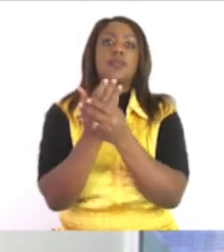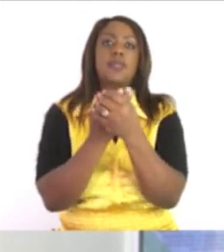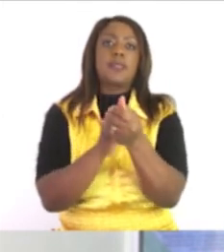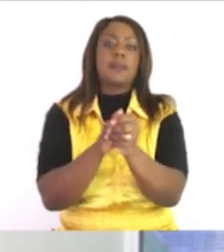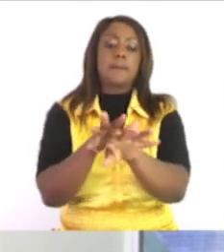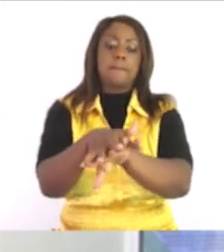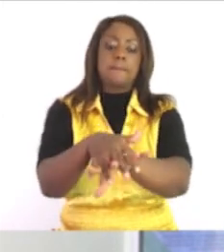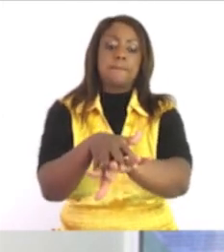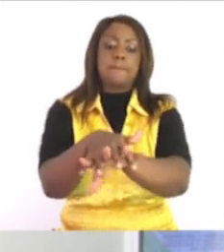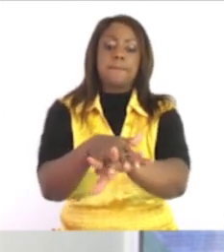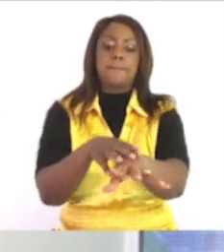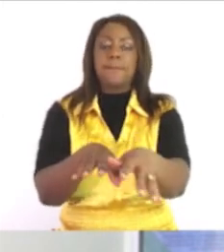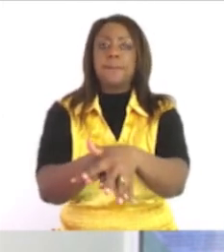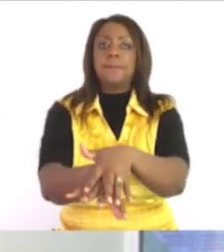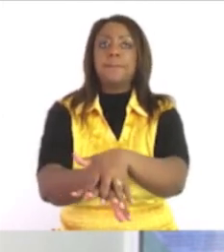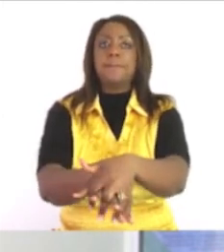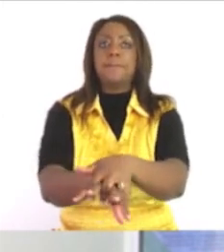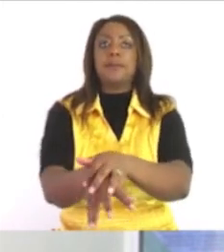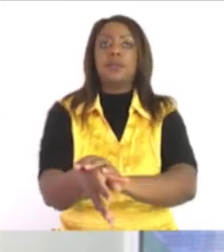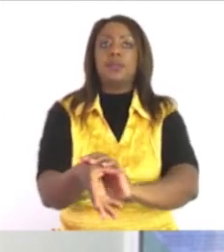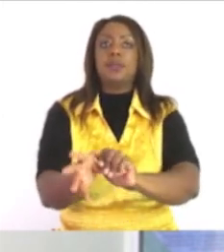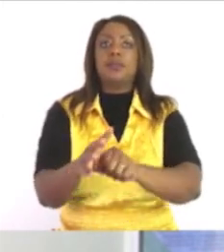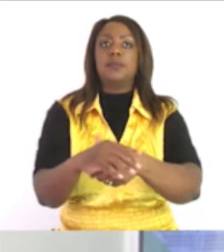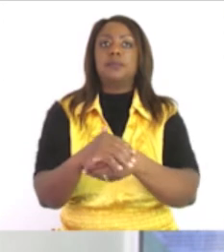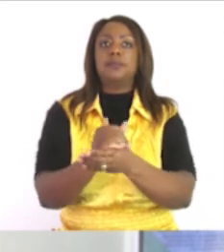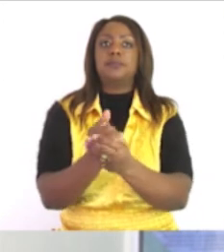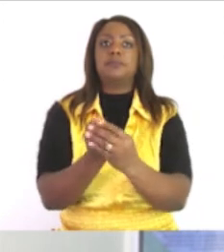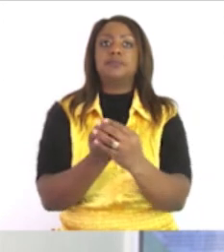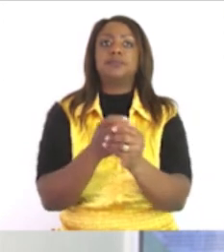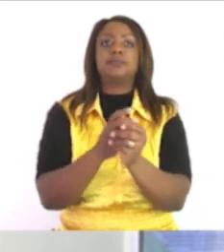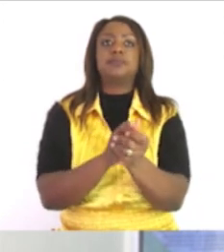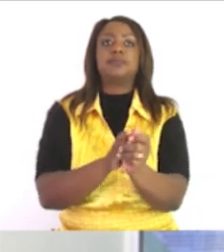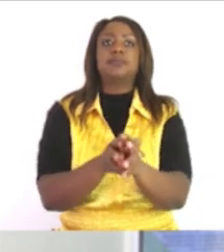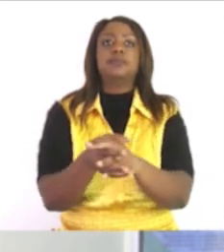between your fingers, your palms, sanitize for 20 seconds.